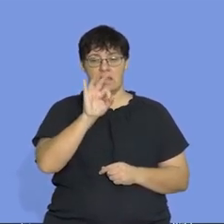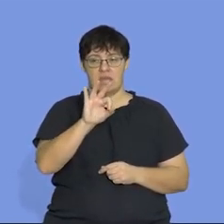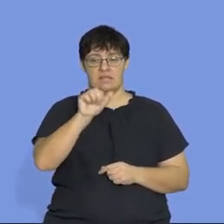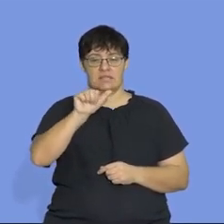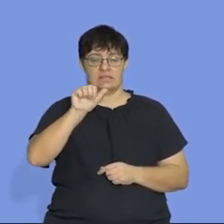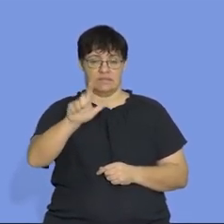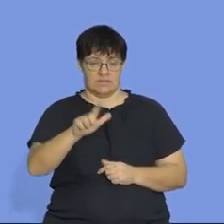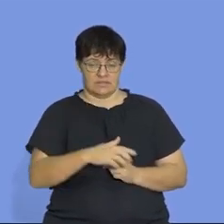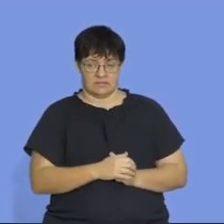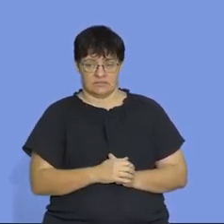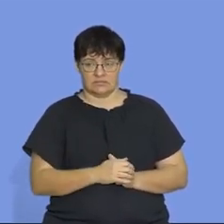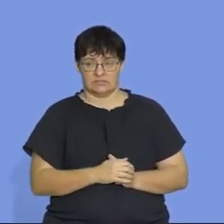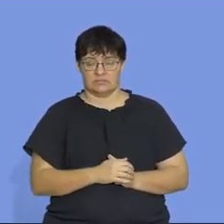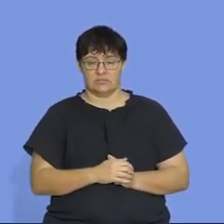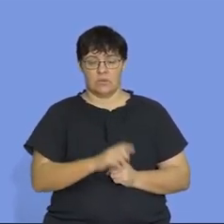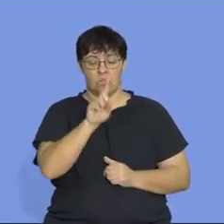Okay, so this is